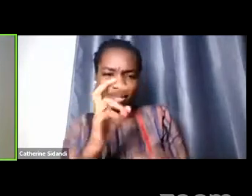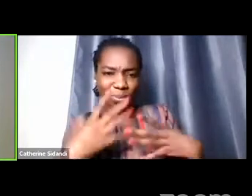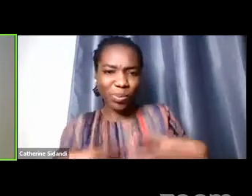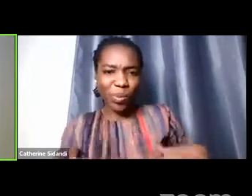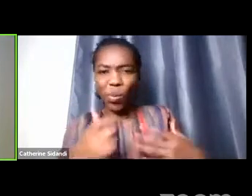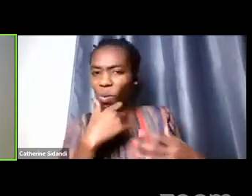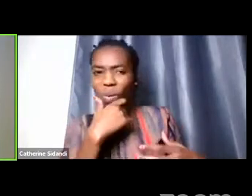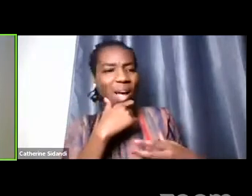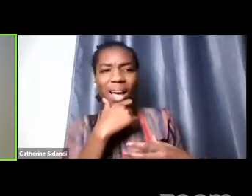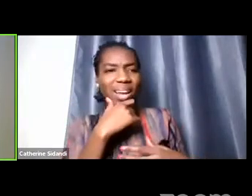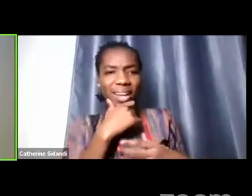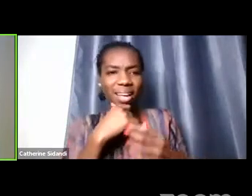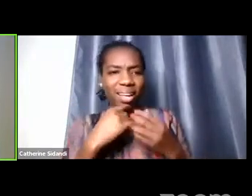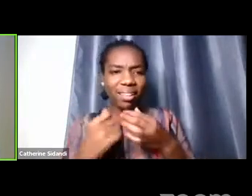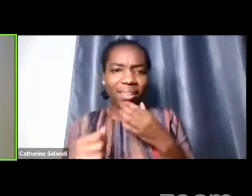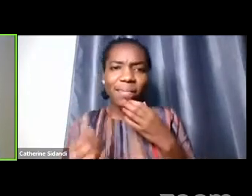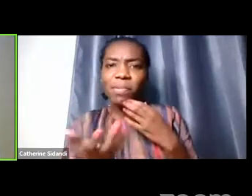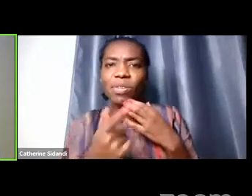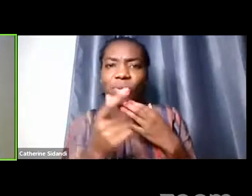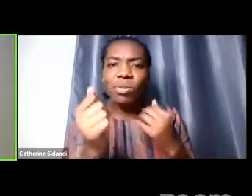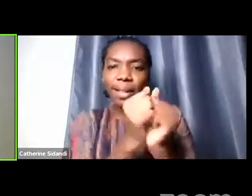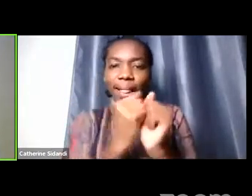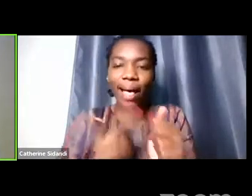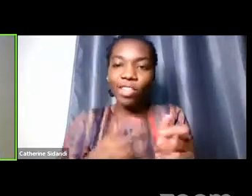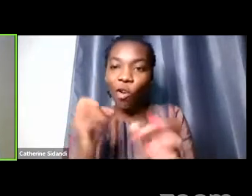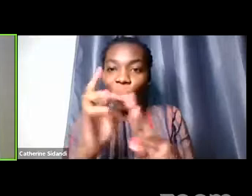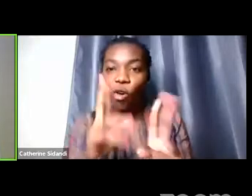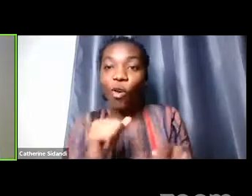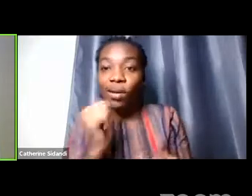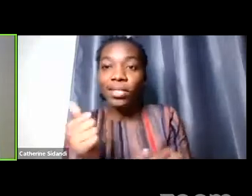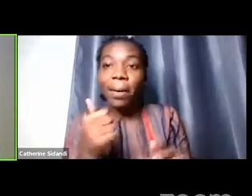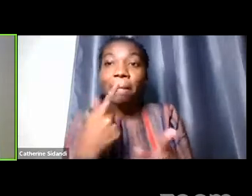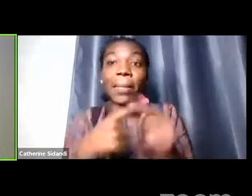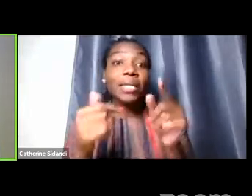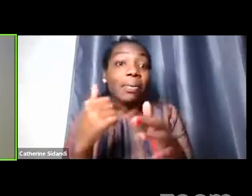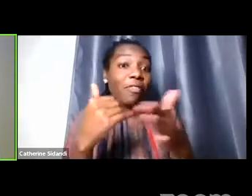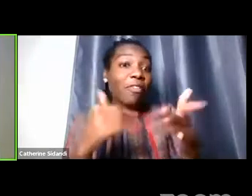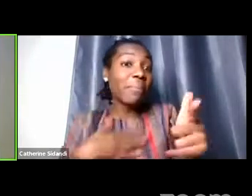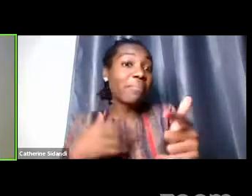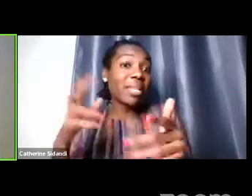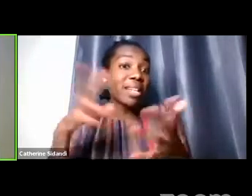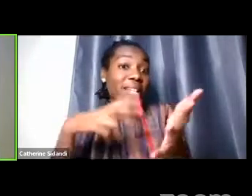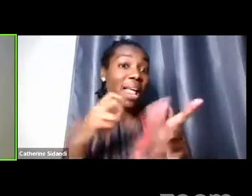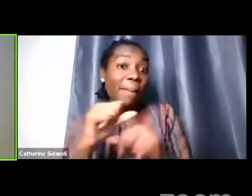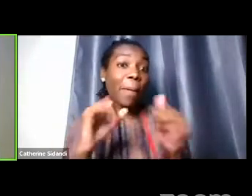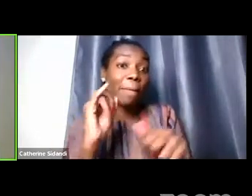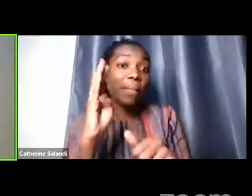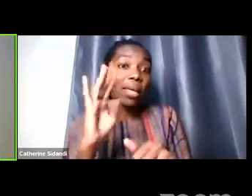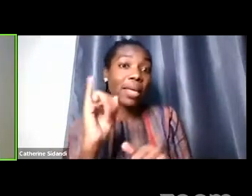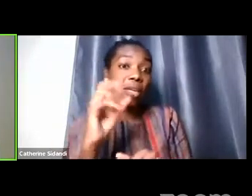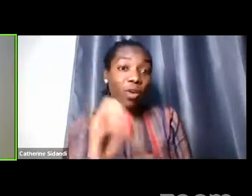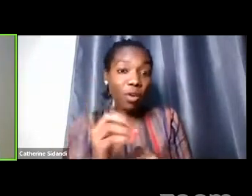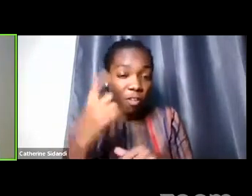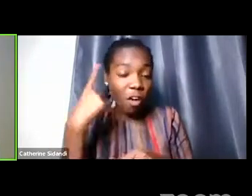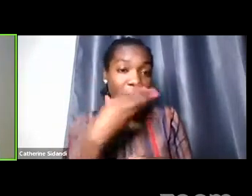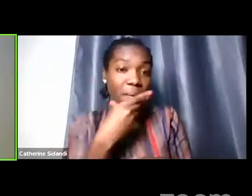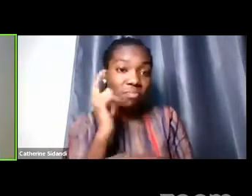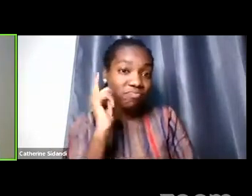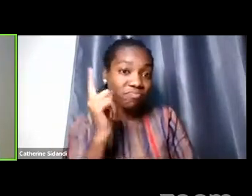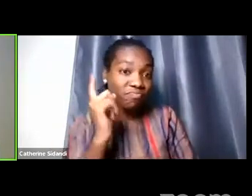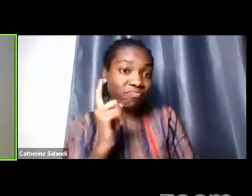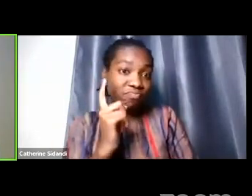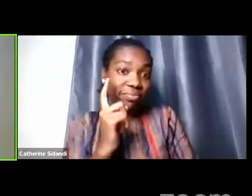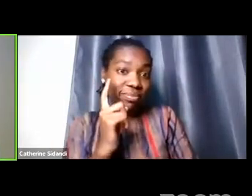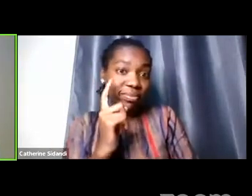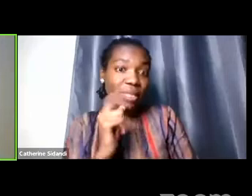whether you are with us or not. But before I read out Mr. Maina's profile, allow me to also recognize